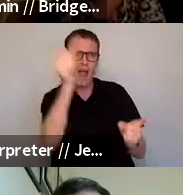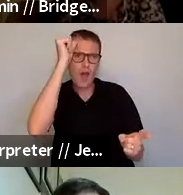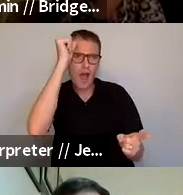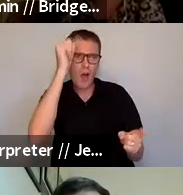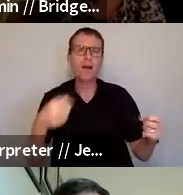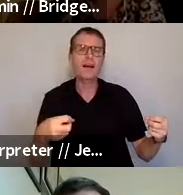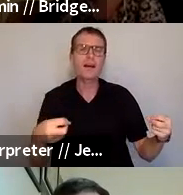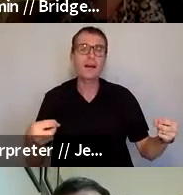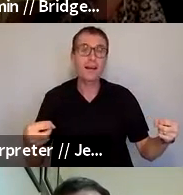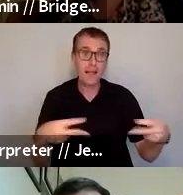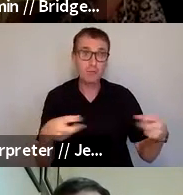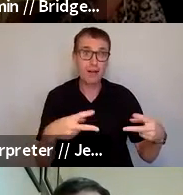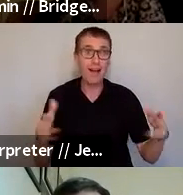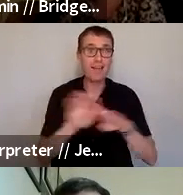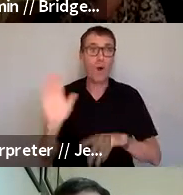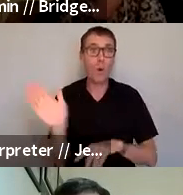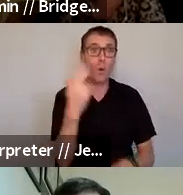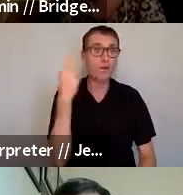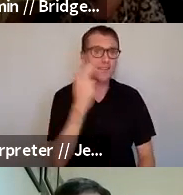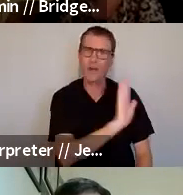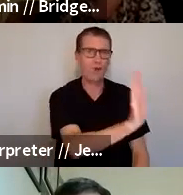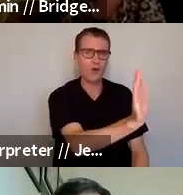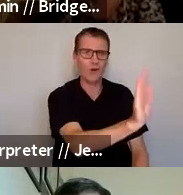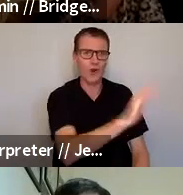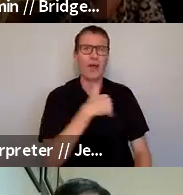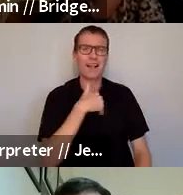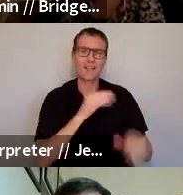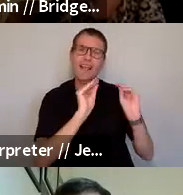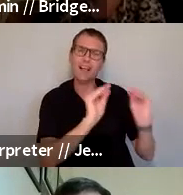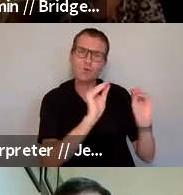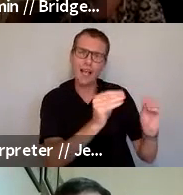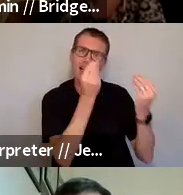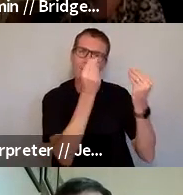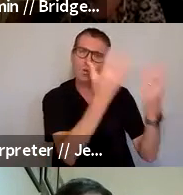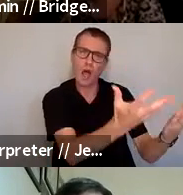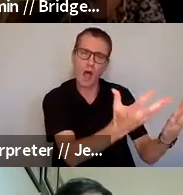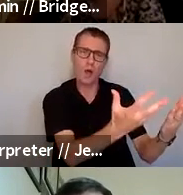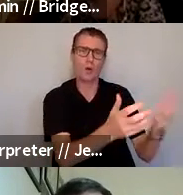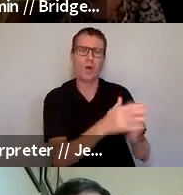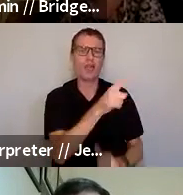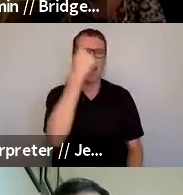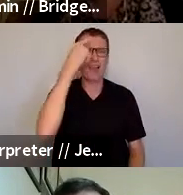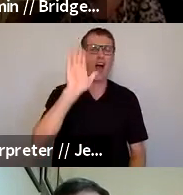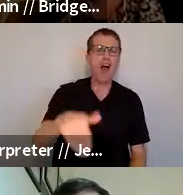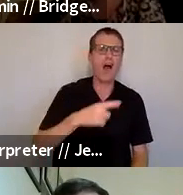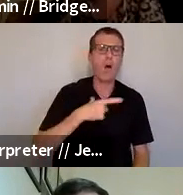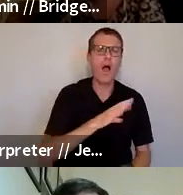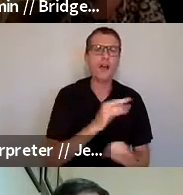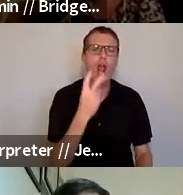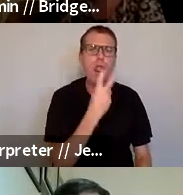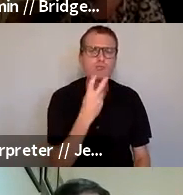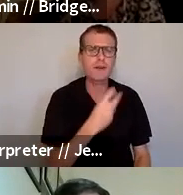actually dissipate all those misconceptions that they may have about lip reading and captioning and sign language